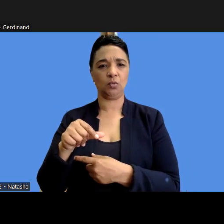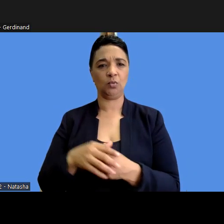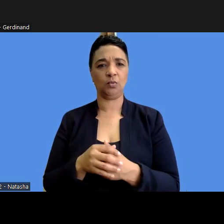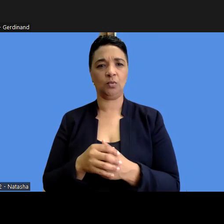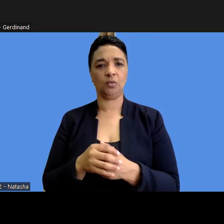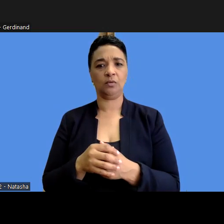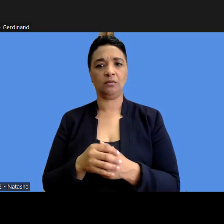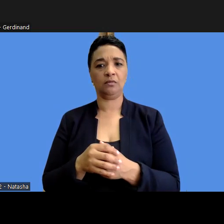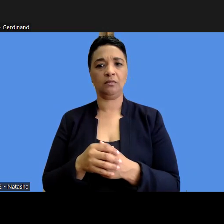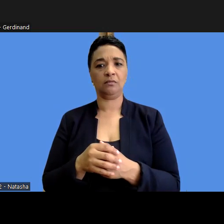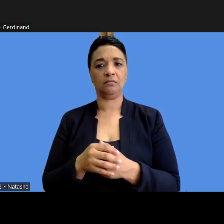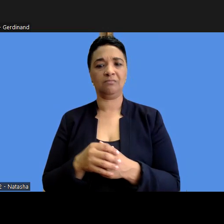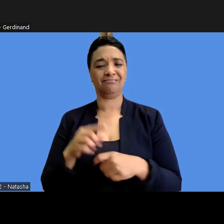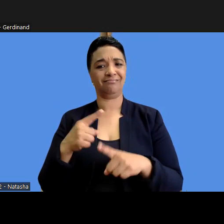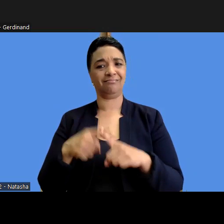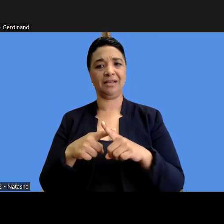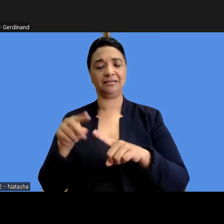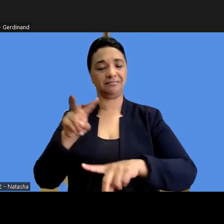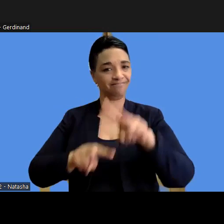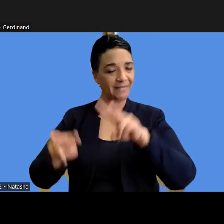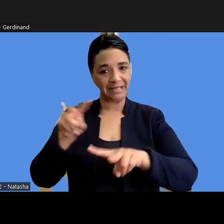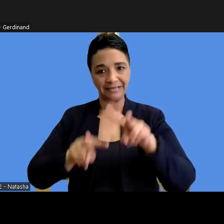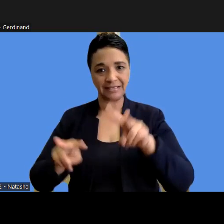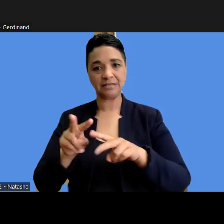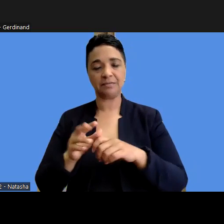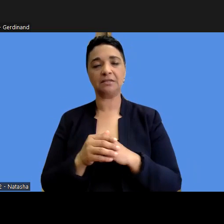barriers and enablers on the